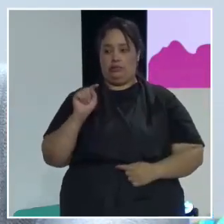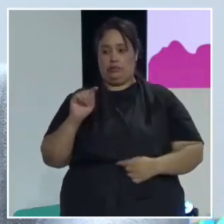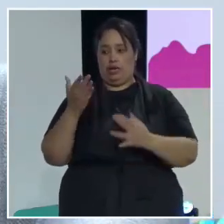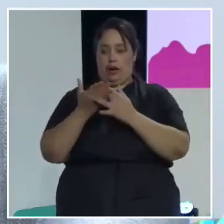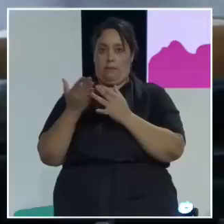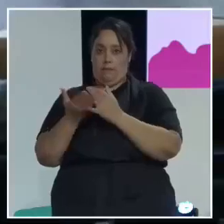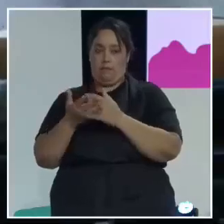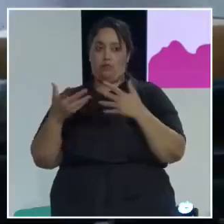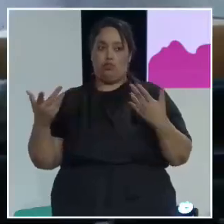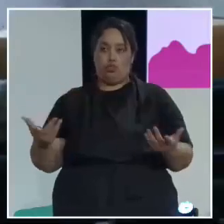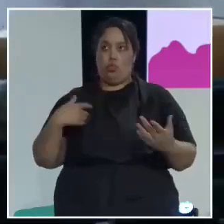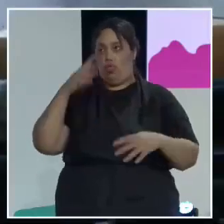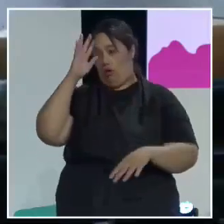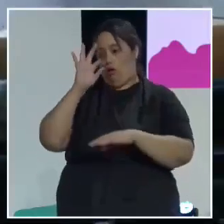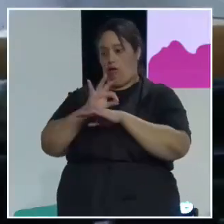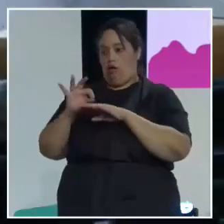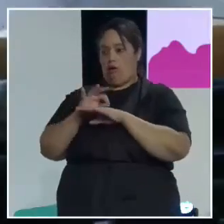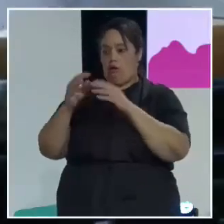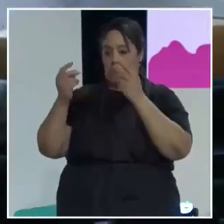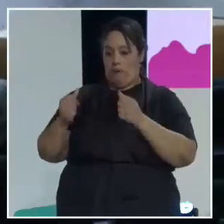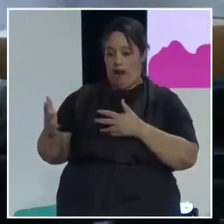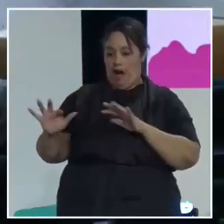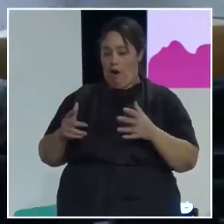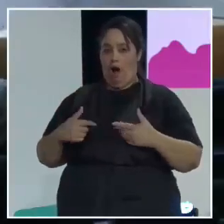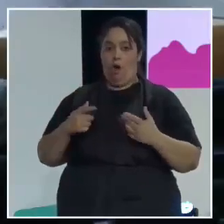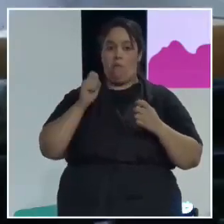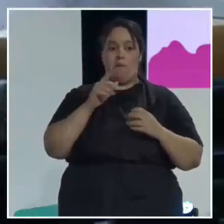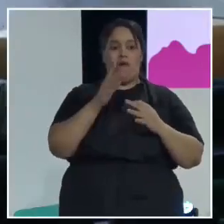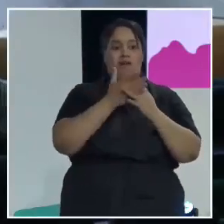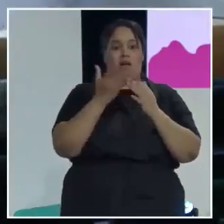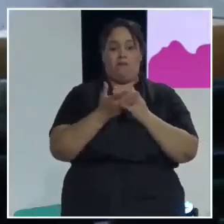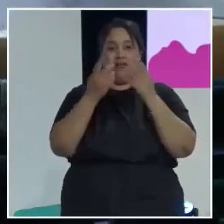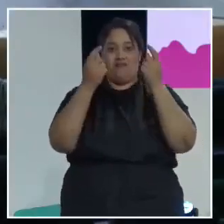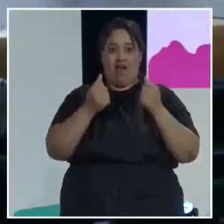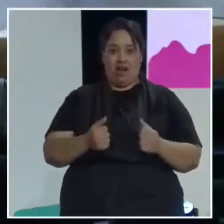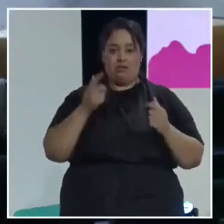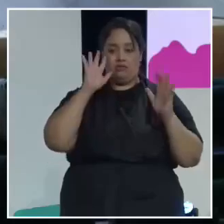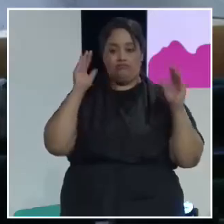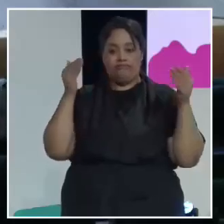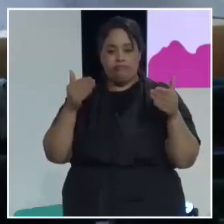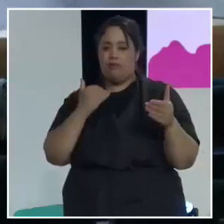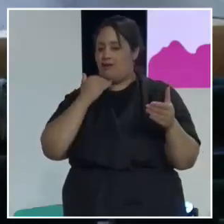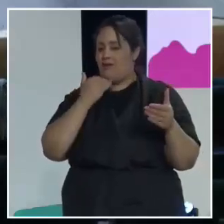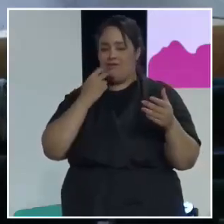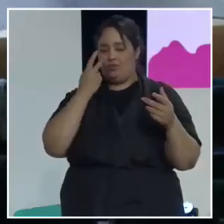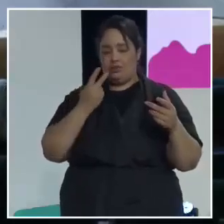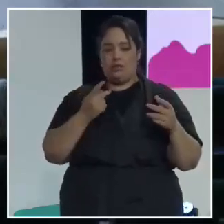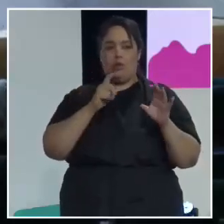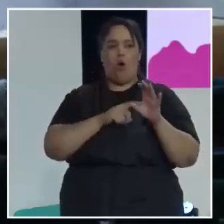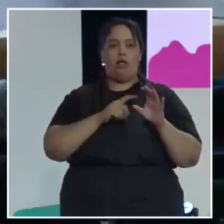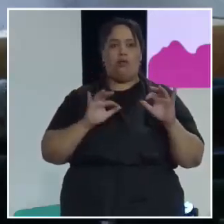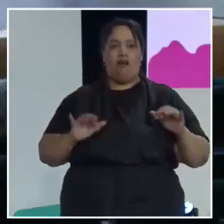the argument is trying to fill in the financing gap but has little attention paying to the quality of